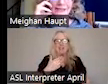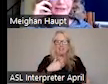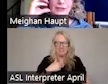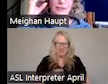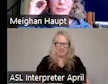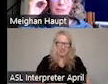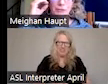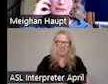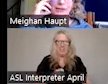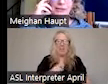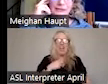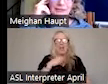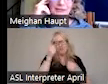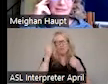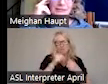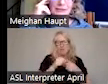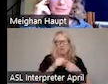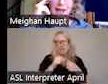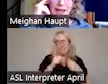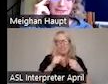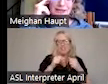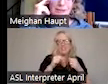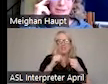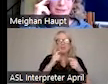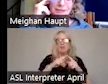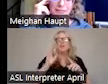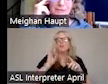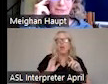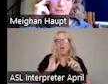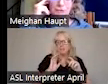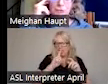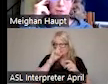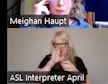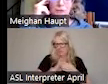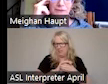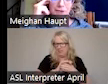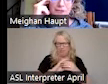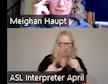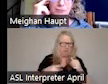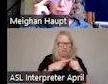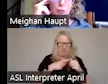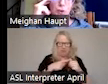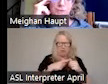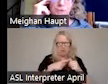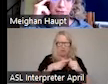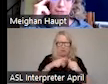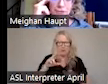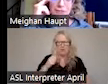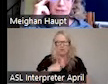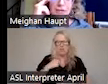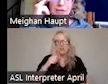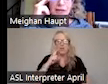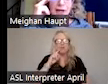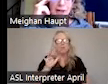I am remembering, at least in the past, I believe the first one was veterans, push one for